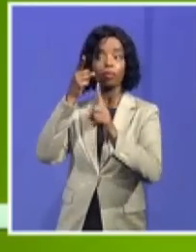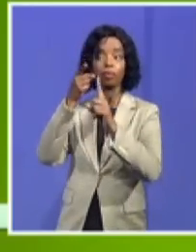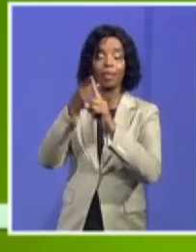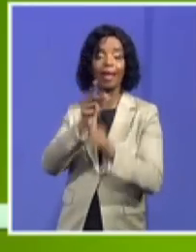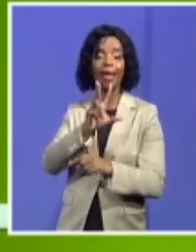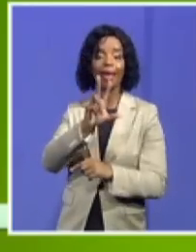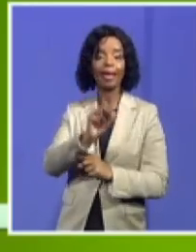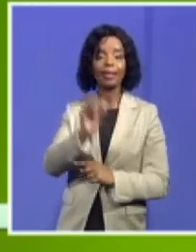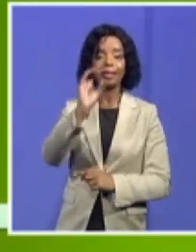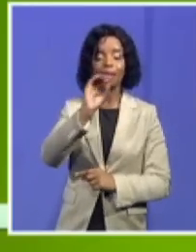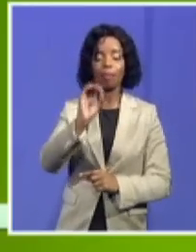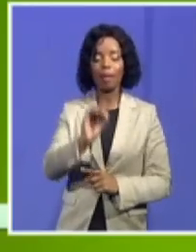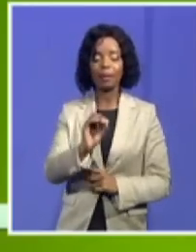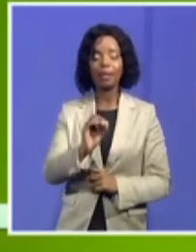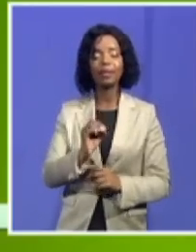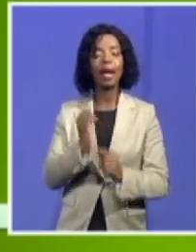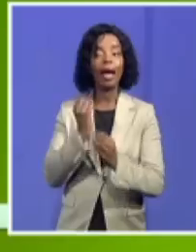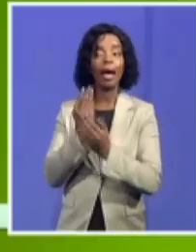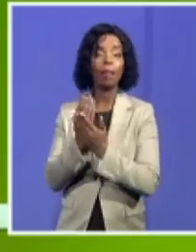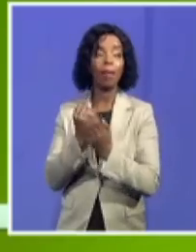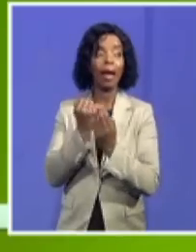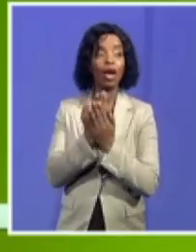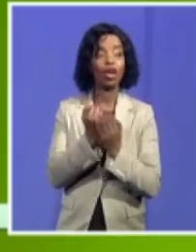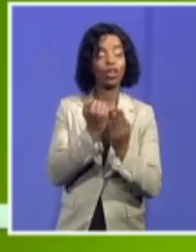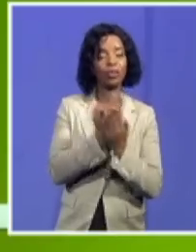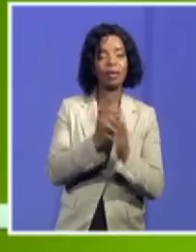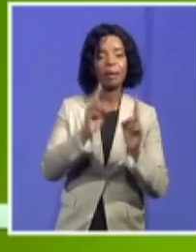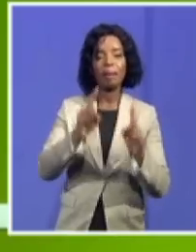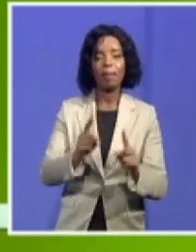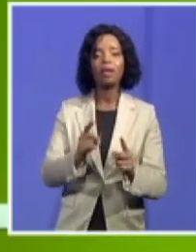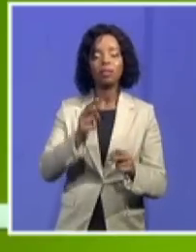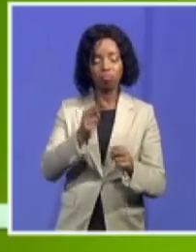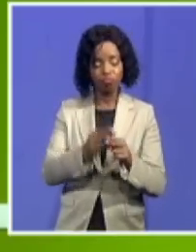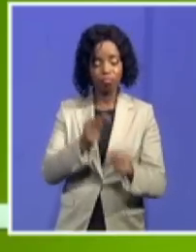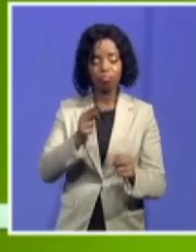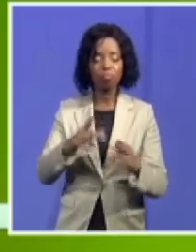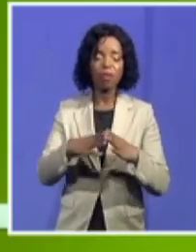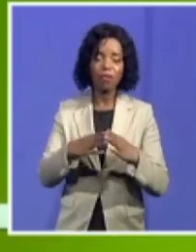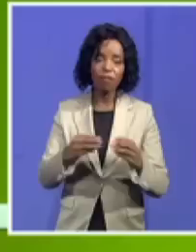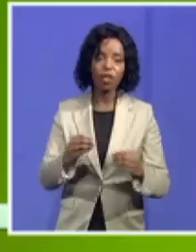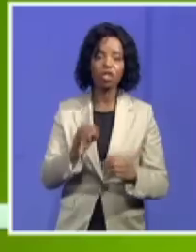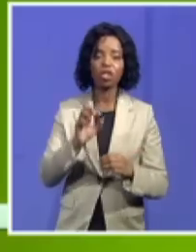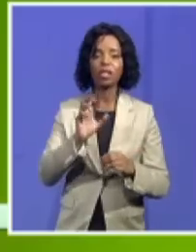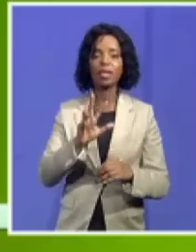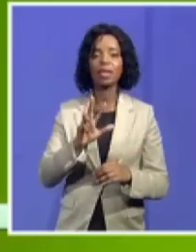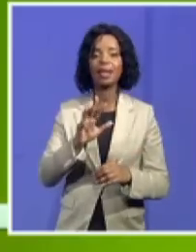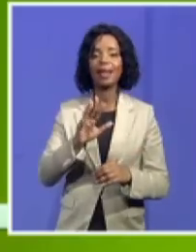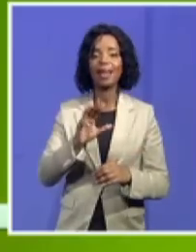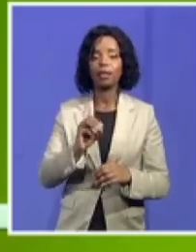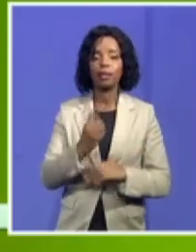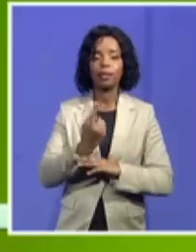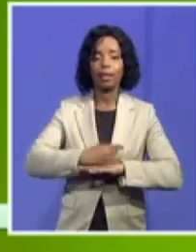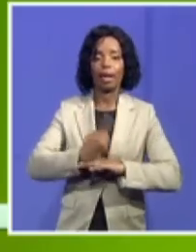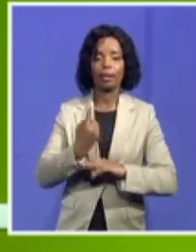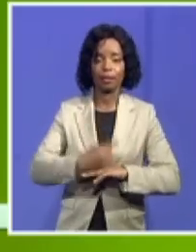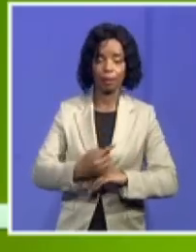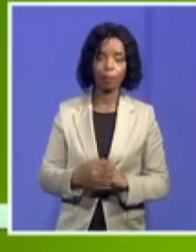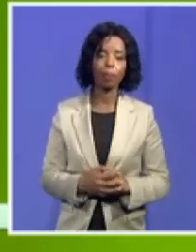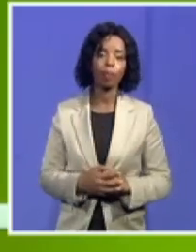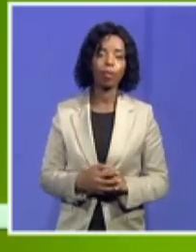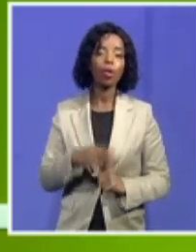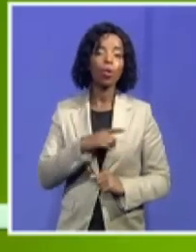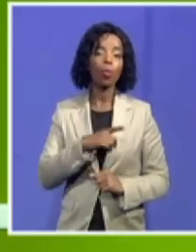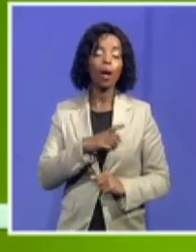within 90 days. And this will have moved from a process that took 3 years for a mining use license, a water